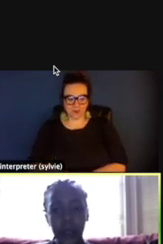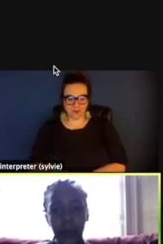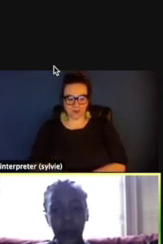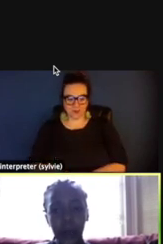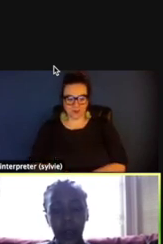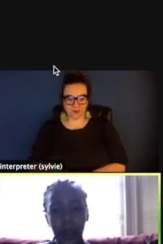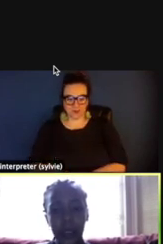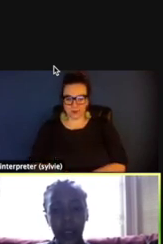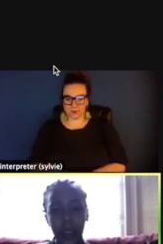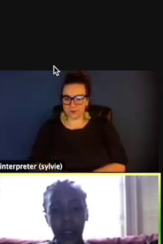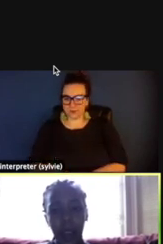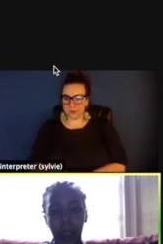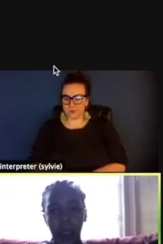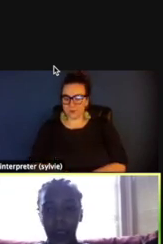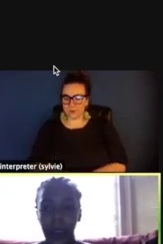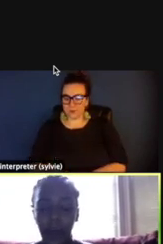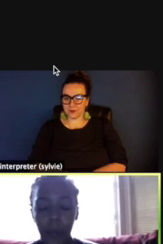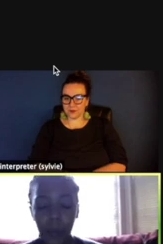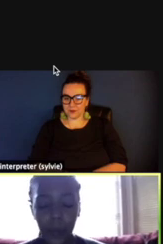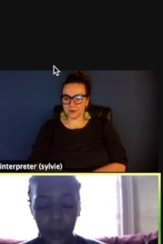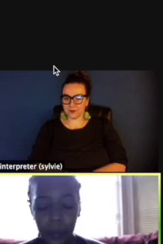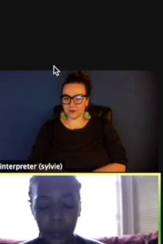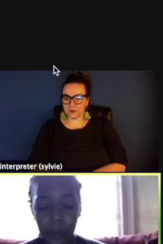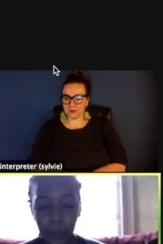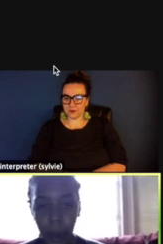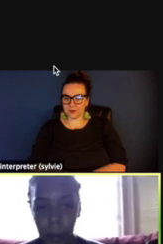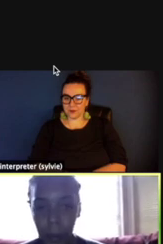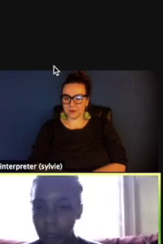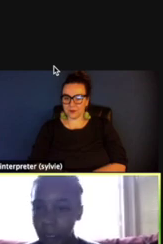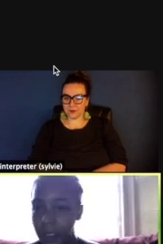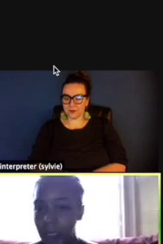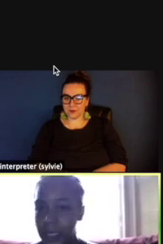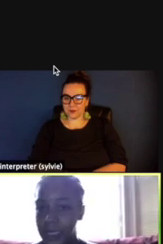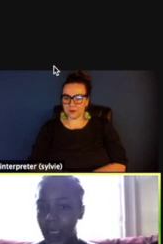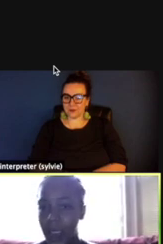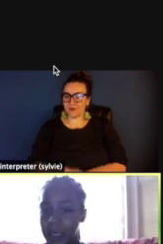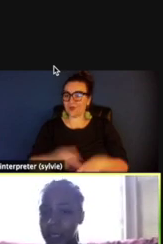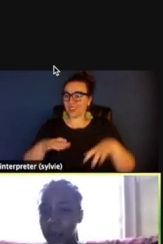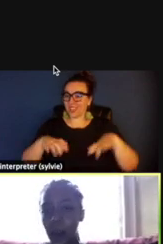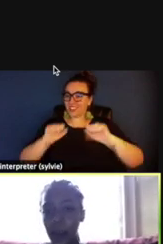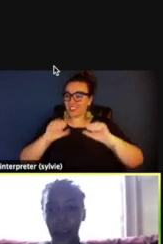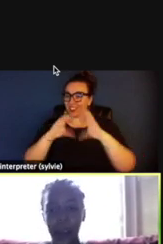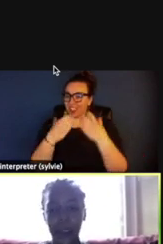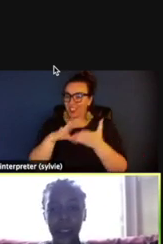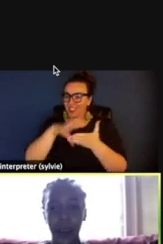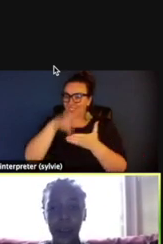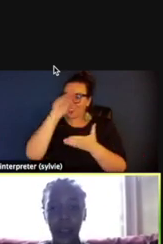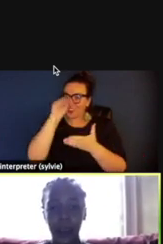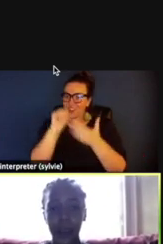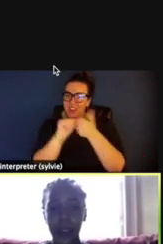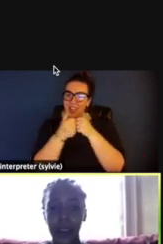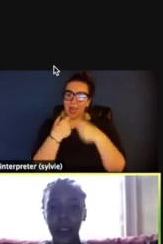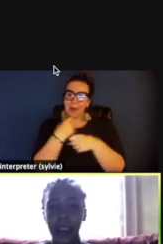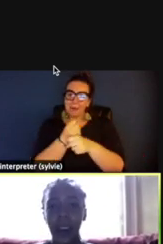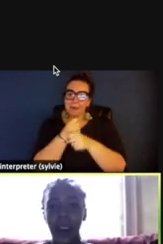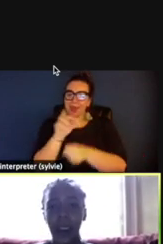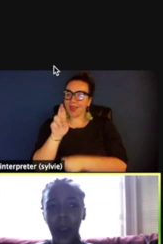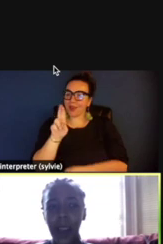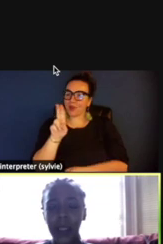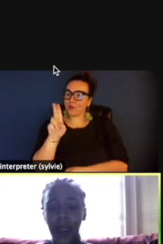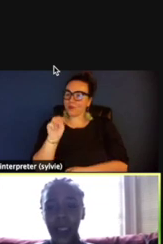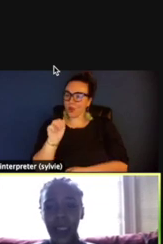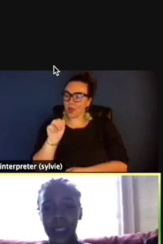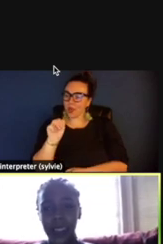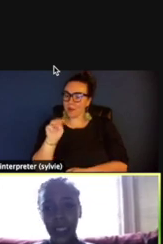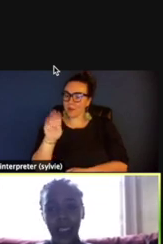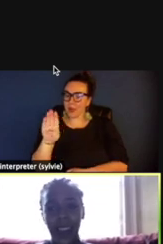I got to take a rum making class at the Bacardi factory, so that was a lot of fun. I